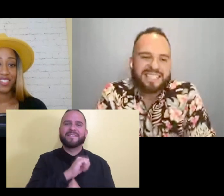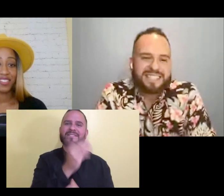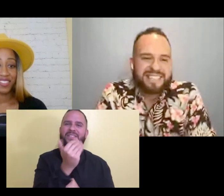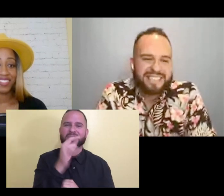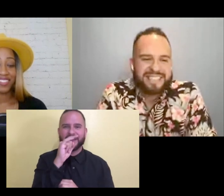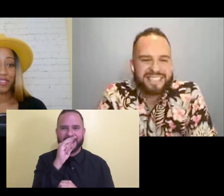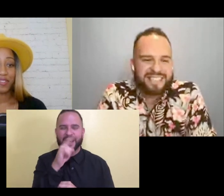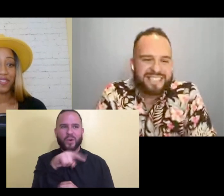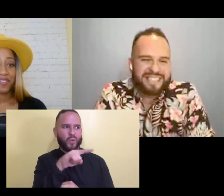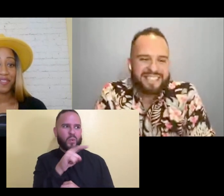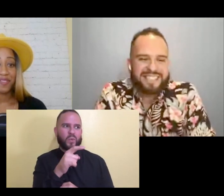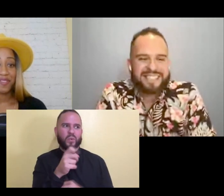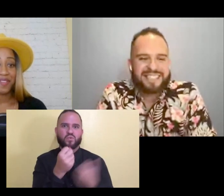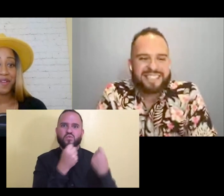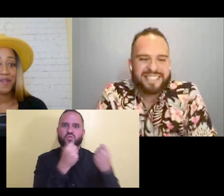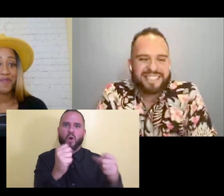City.